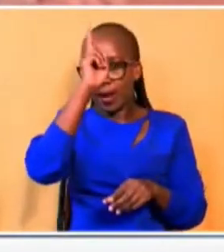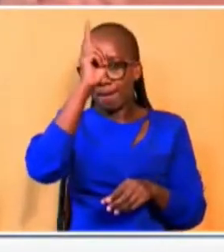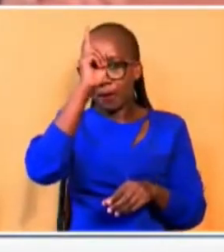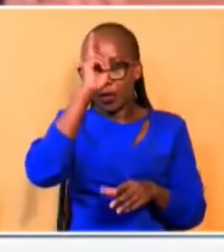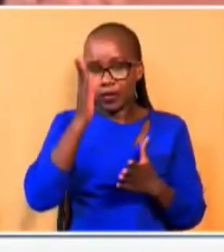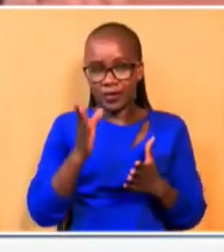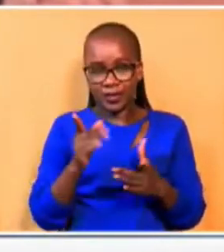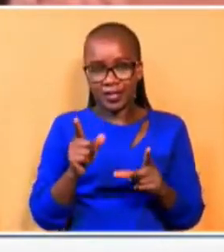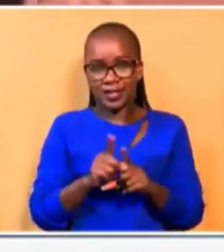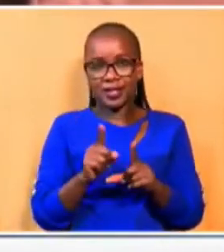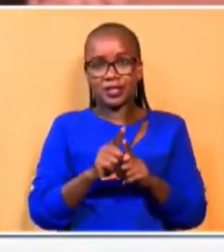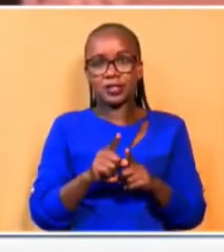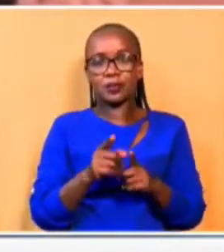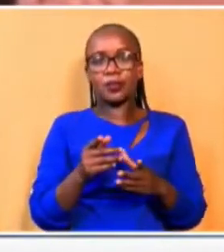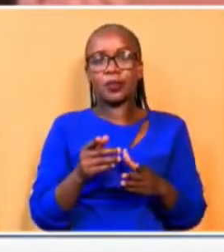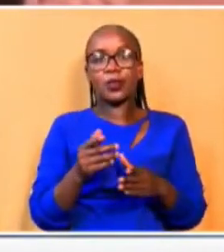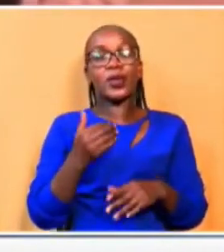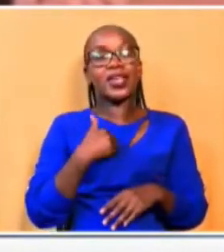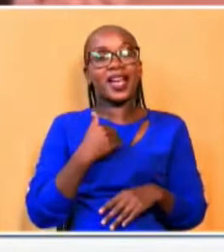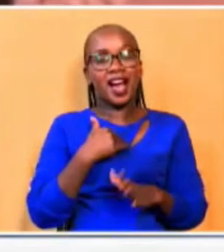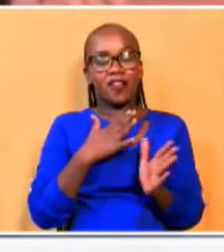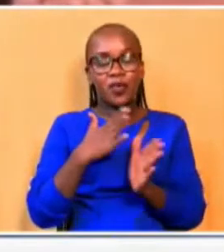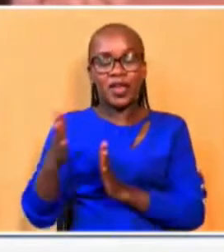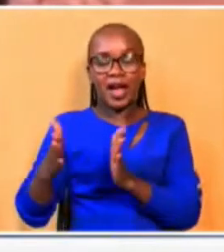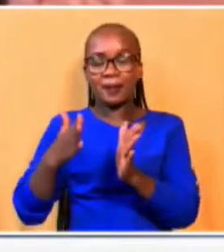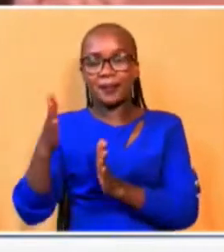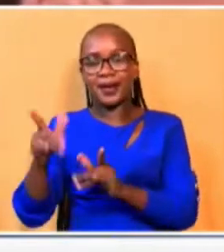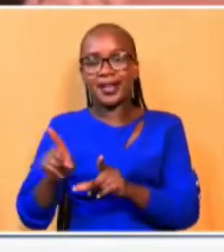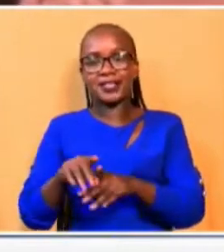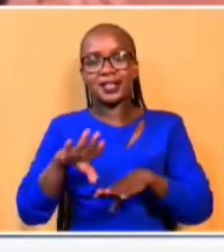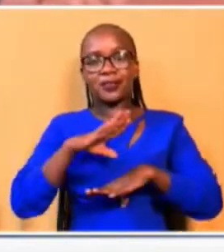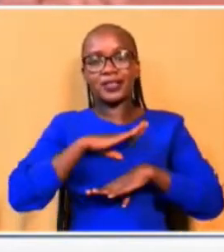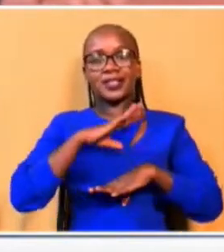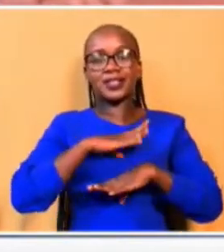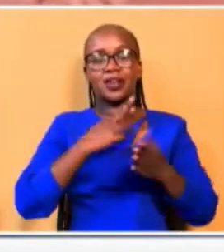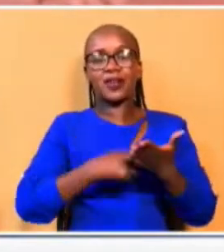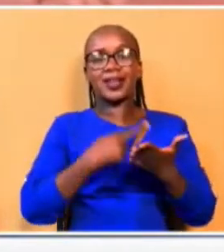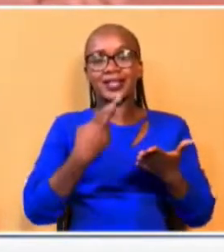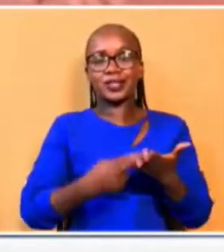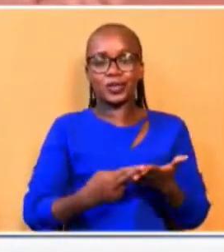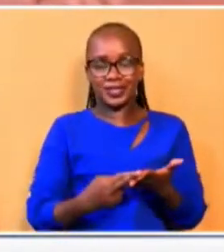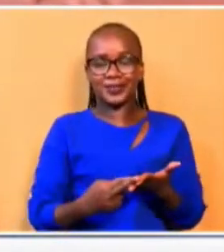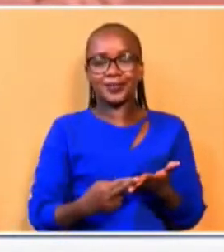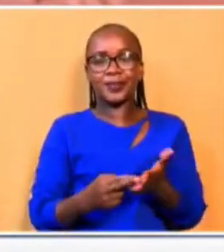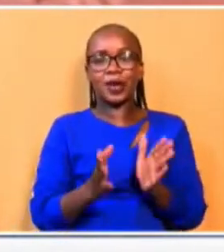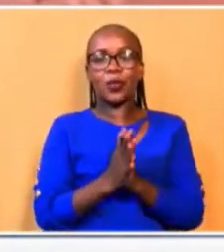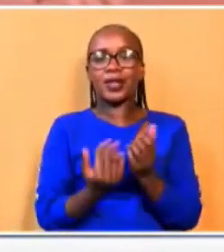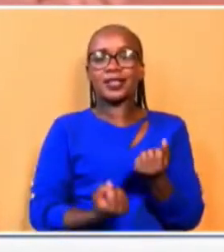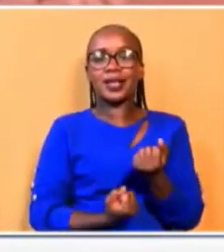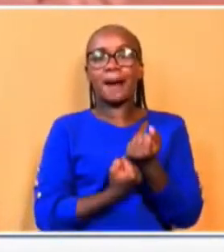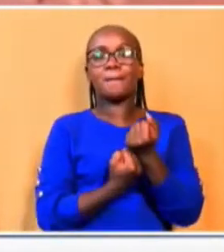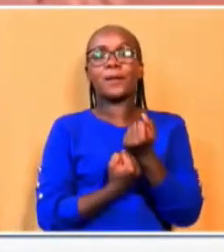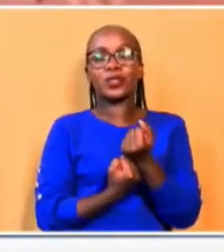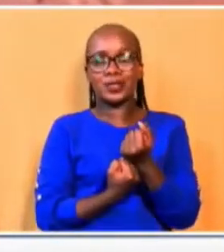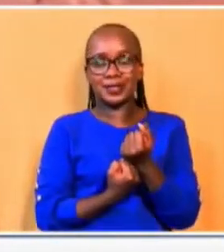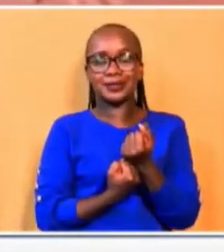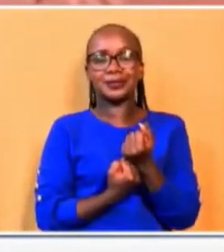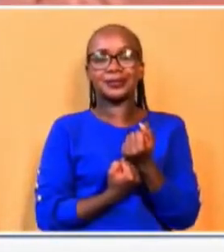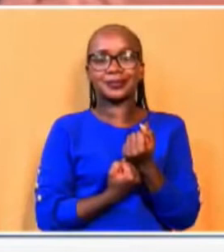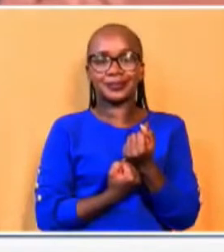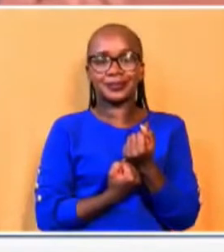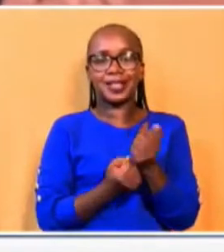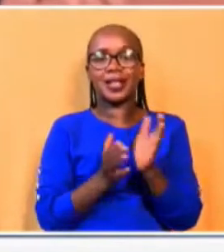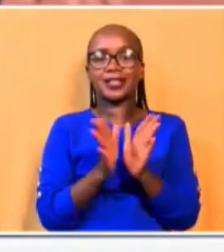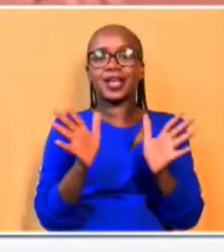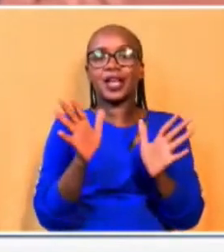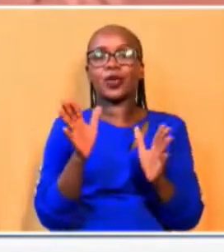have significantly reduced. We are prepared. We are sufficiently resourced to support the conduct of the general